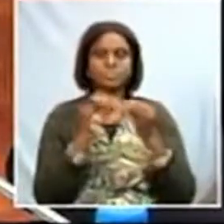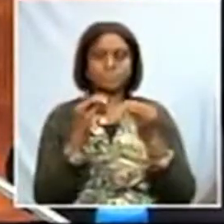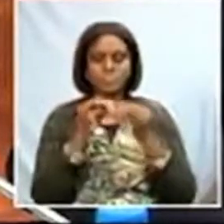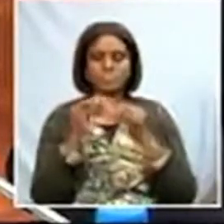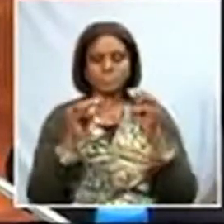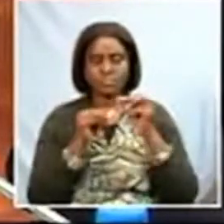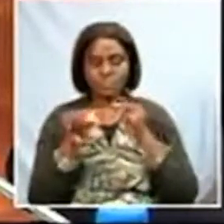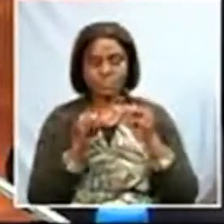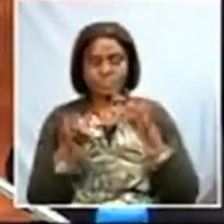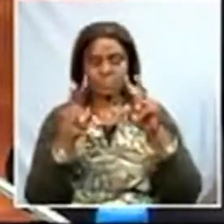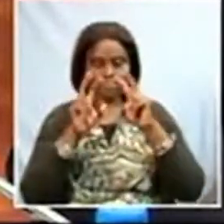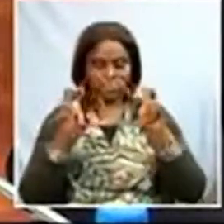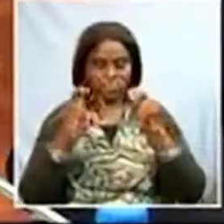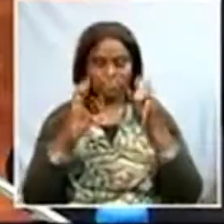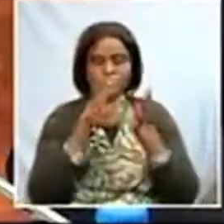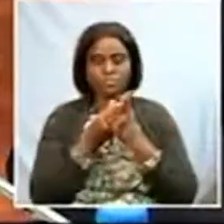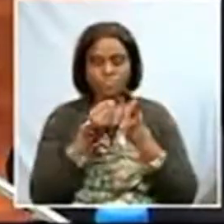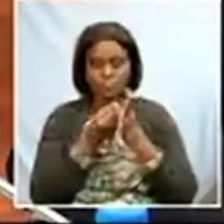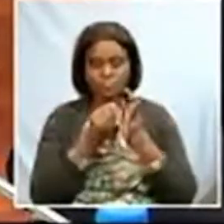management varied the funds